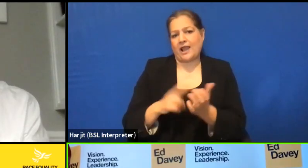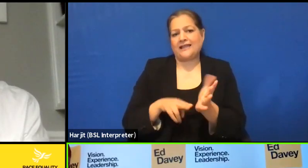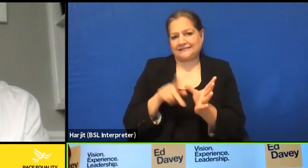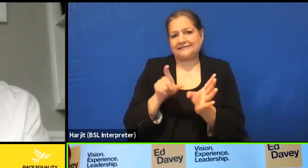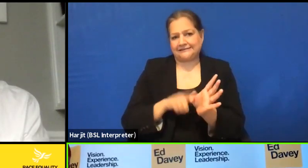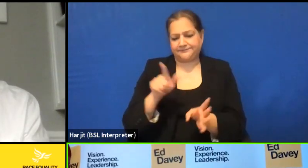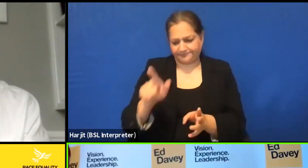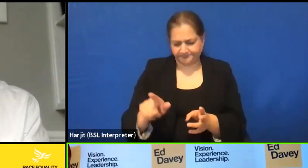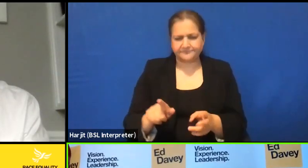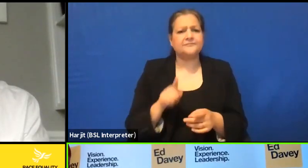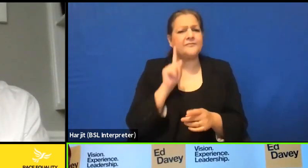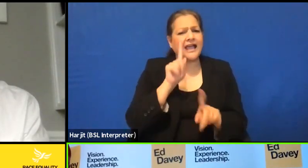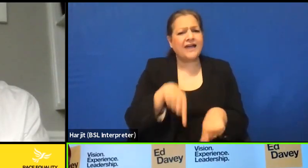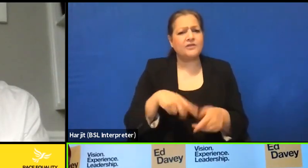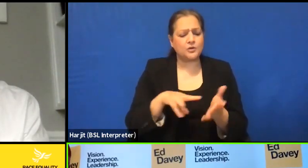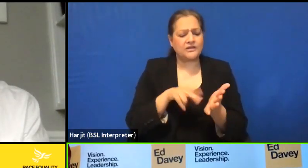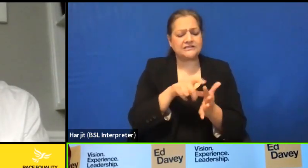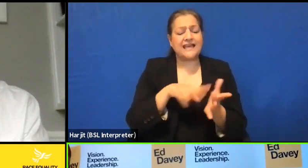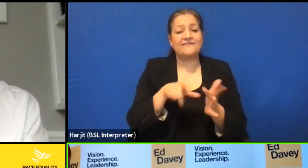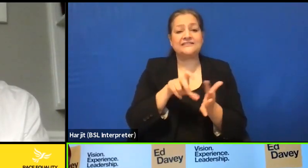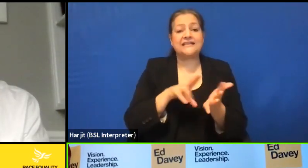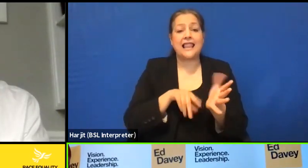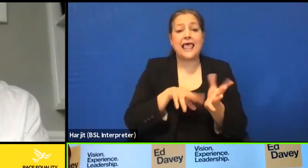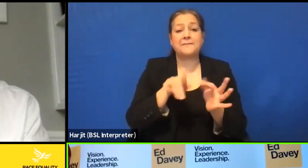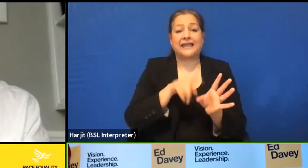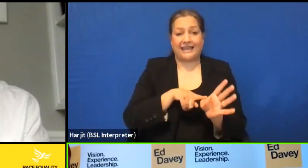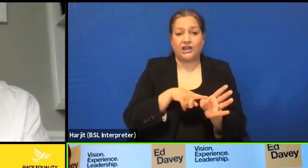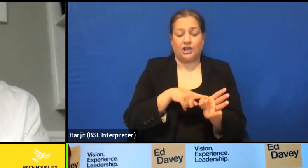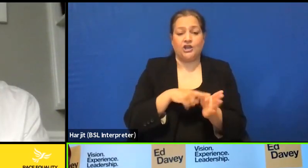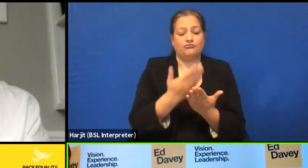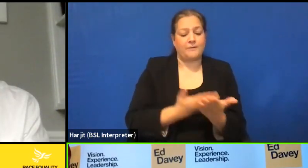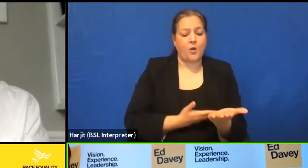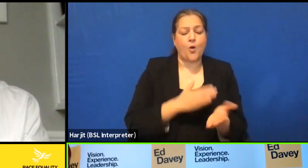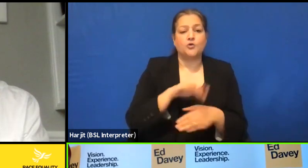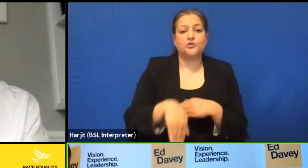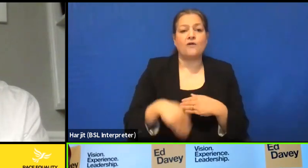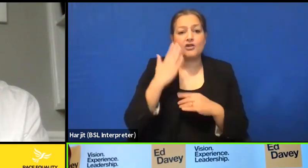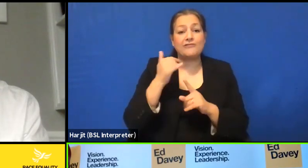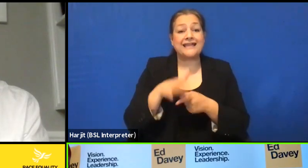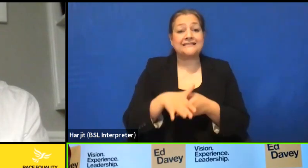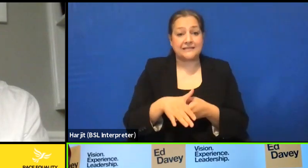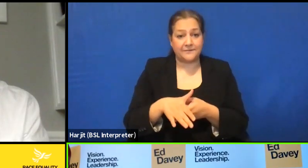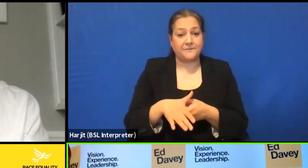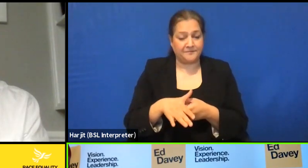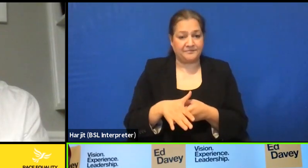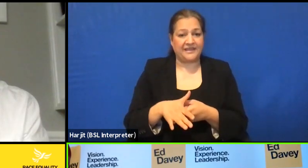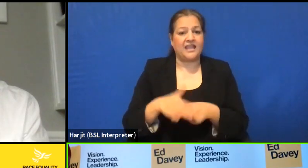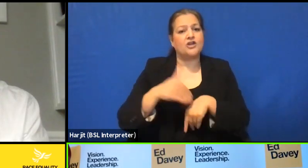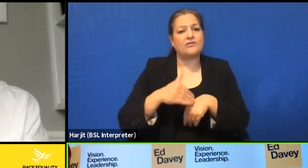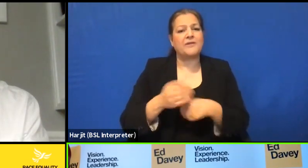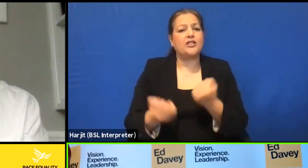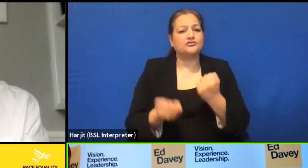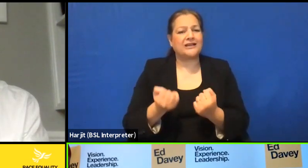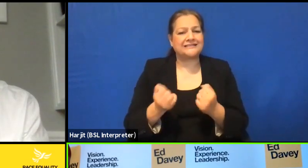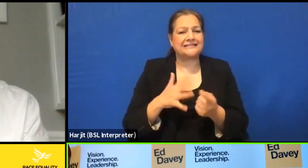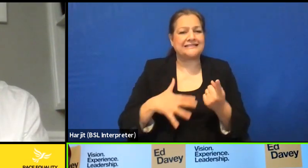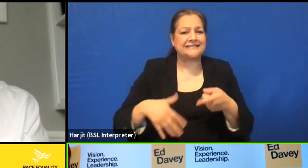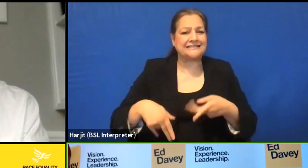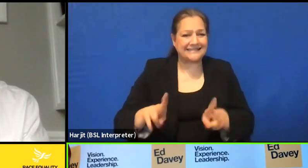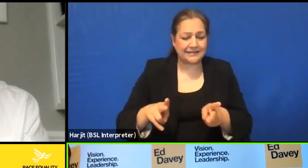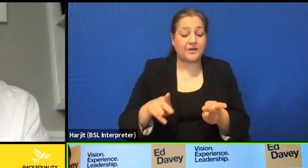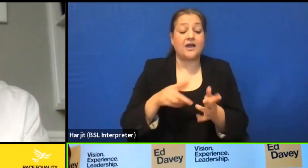Lammy report on racism in the criminal justice system, if it's the Windrush report, which effectively shows how much